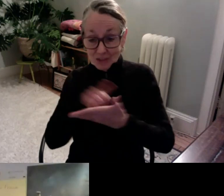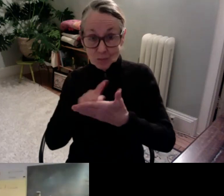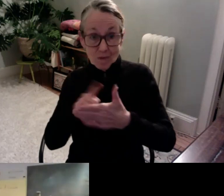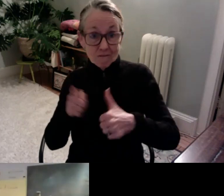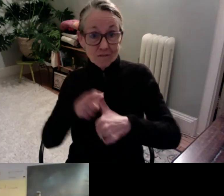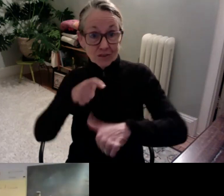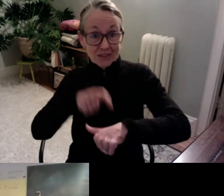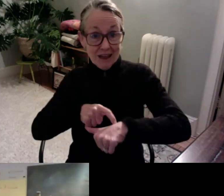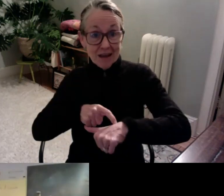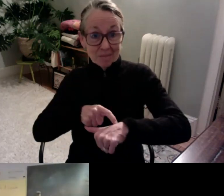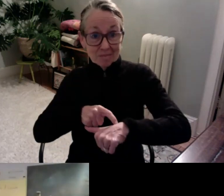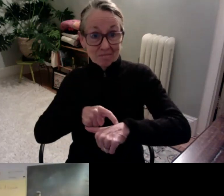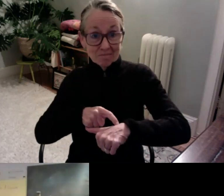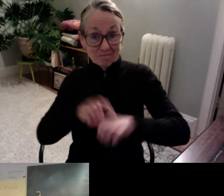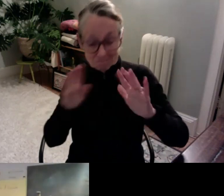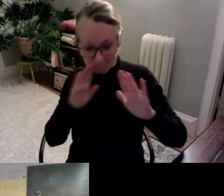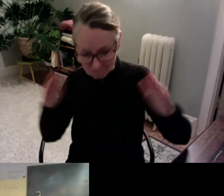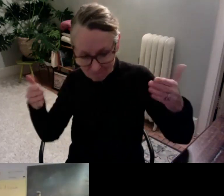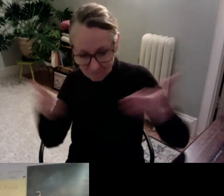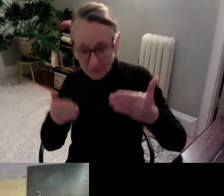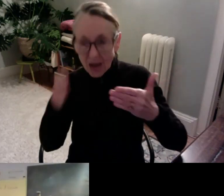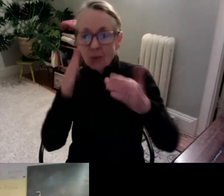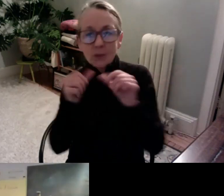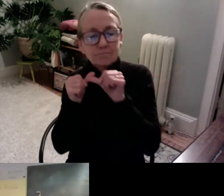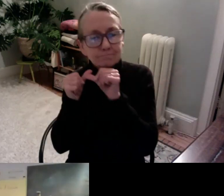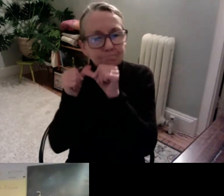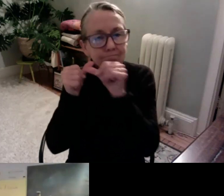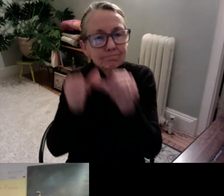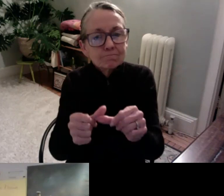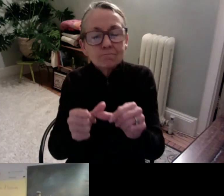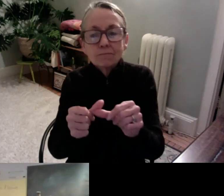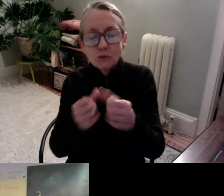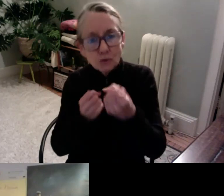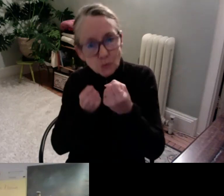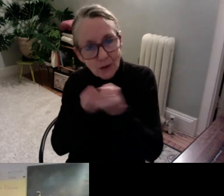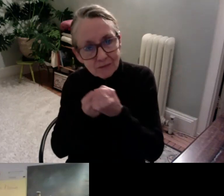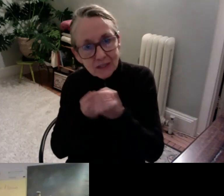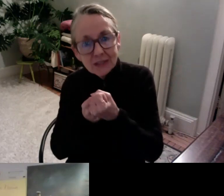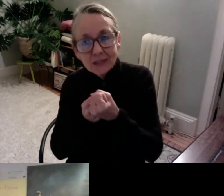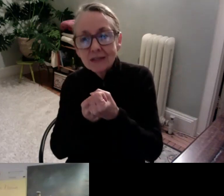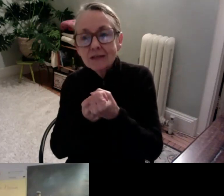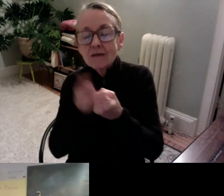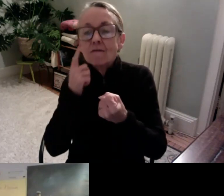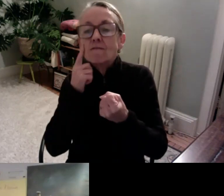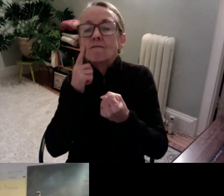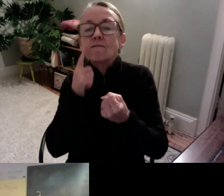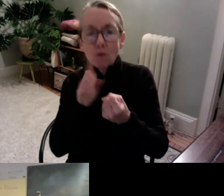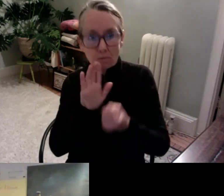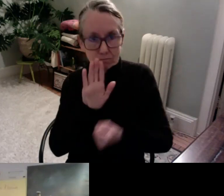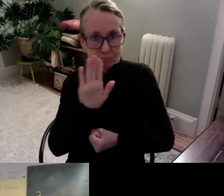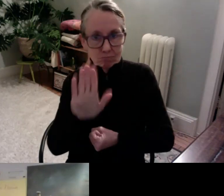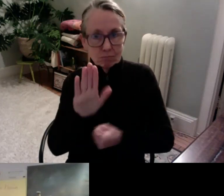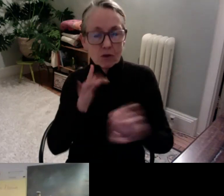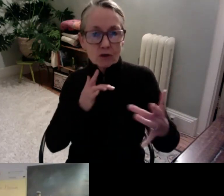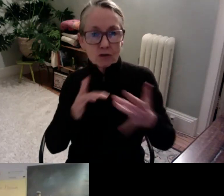time. So I'm definitely going to continue to advocate for the concerns that